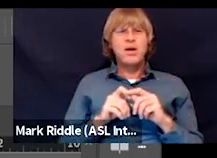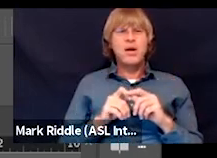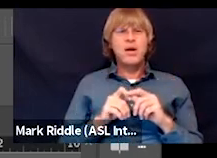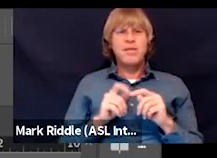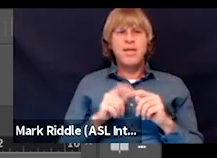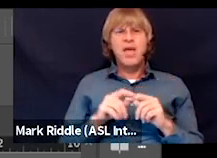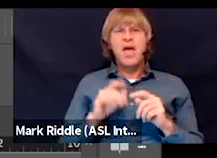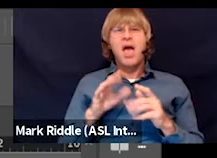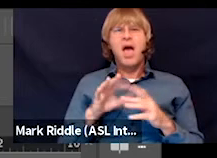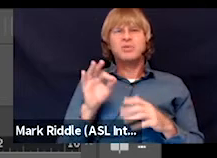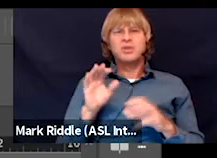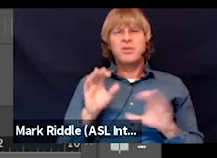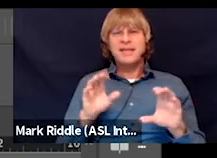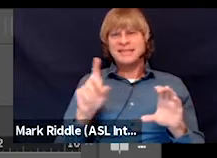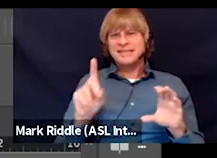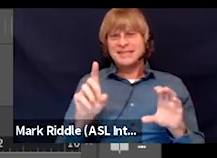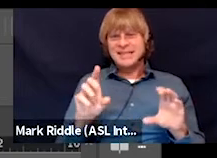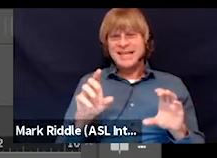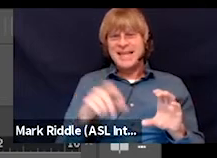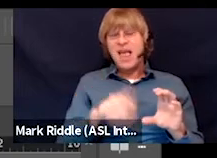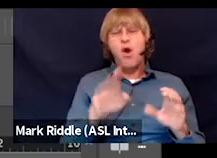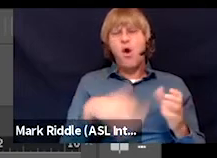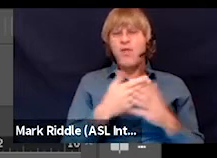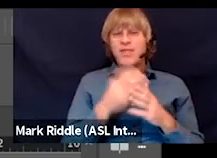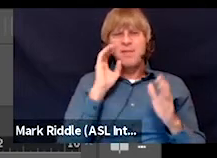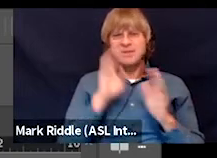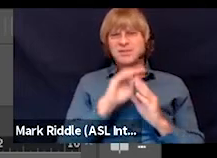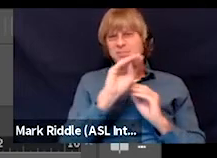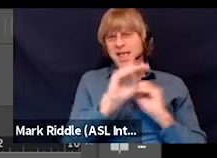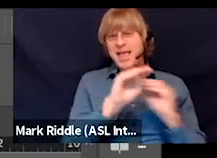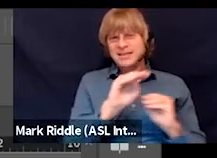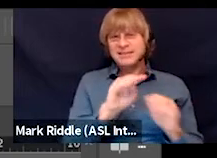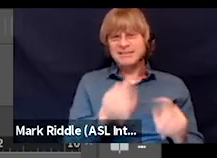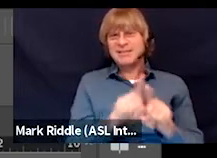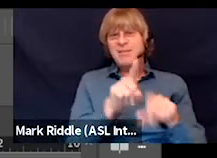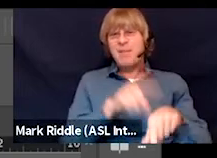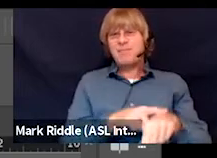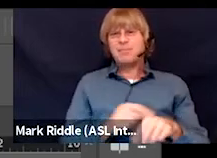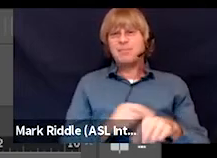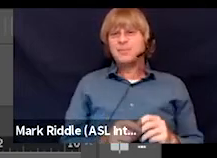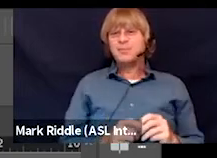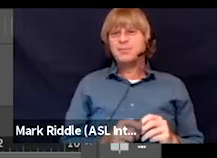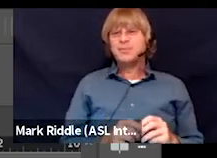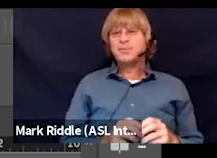Option Command C. And now I have all of my images placed all at the same time.